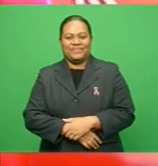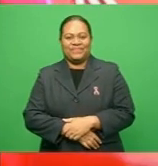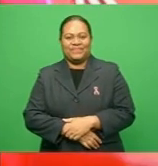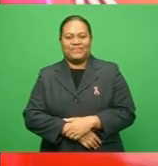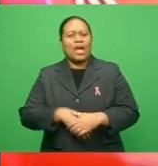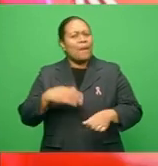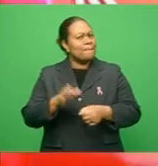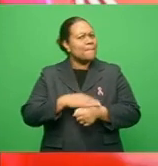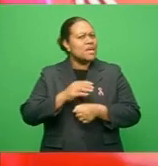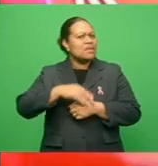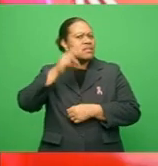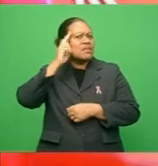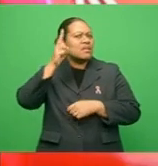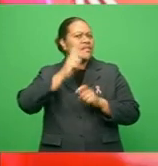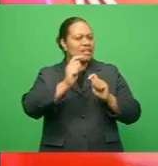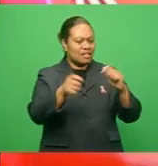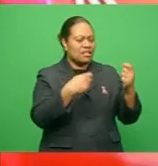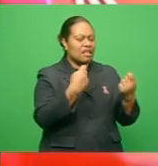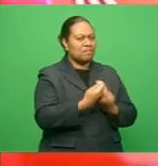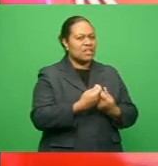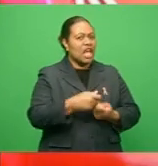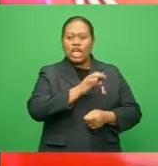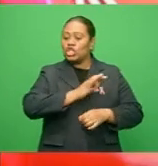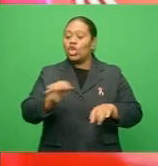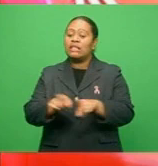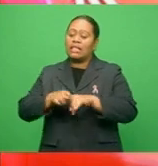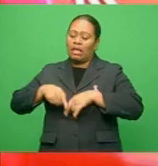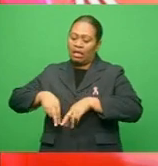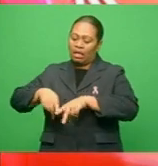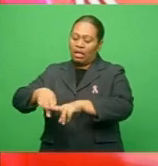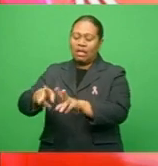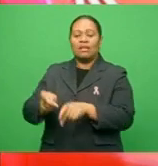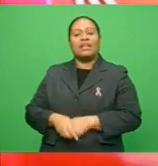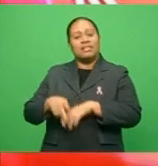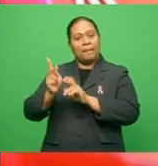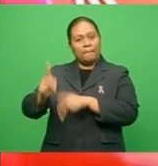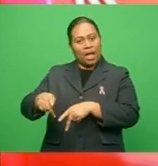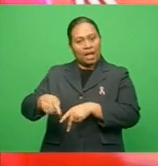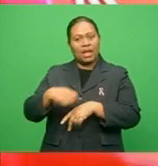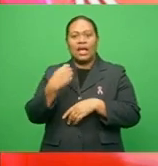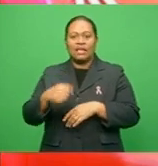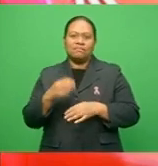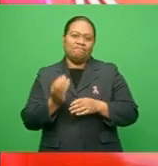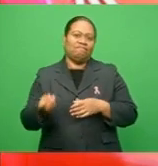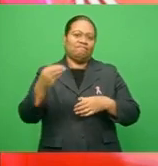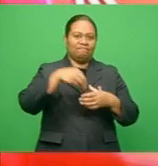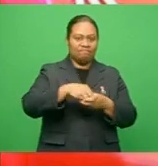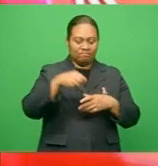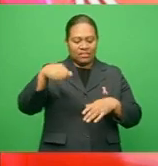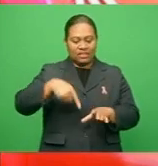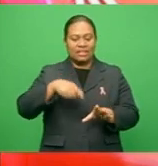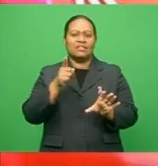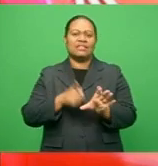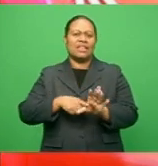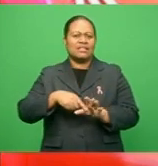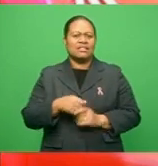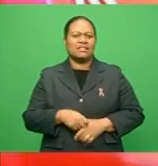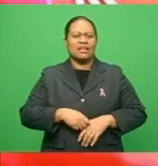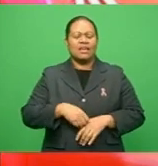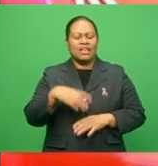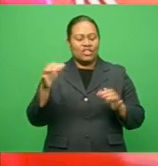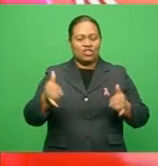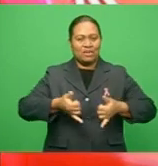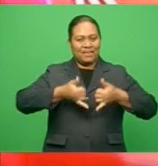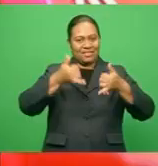Making the national squad will be no walk in the park for senior netters participating in the 2020 Punja's Digital Reset